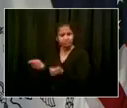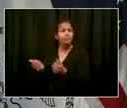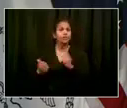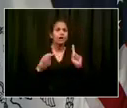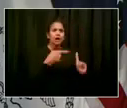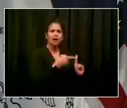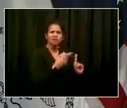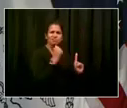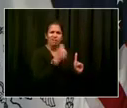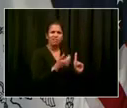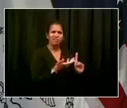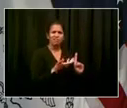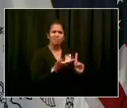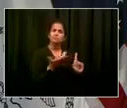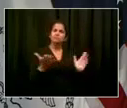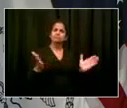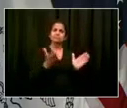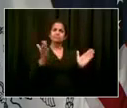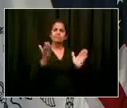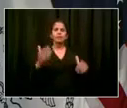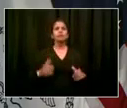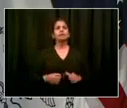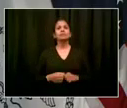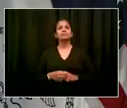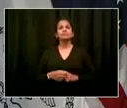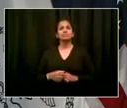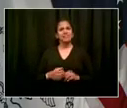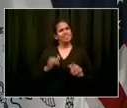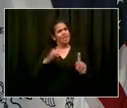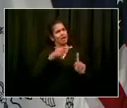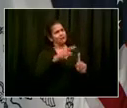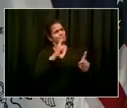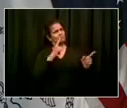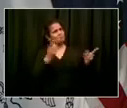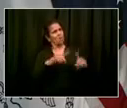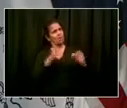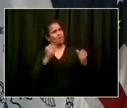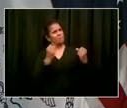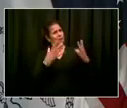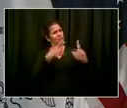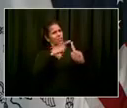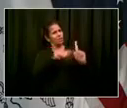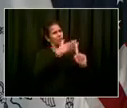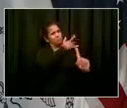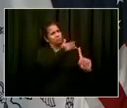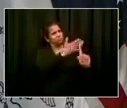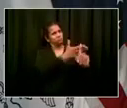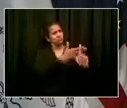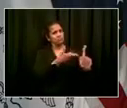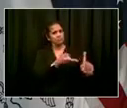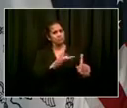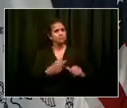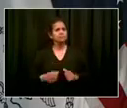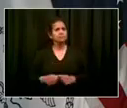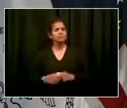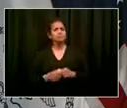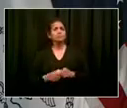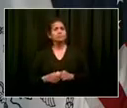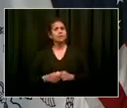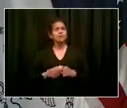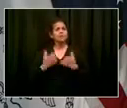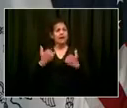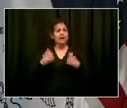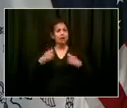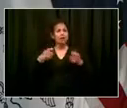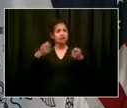direct frontline efforts, which are extraordinary, and the work that's happening with community organizations all over the city. So, Amit, why don't you give a flavor